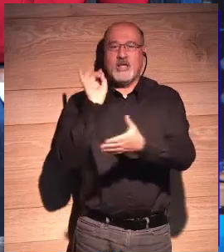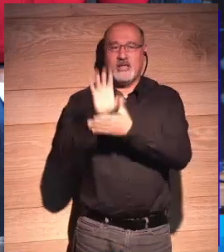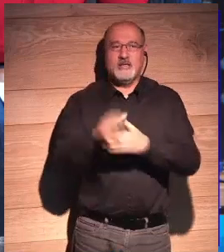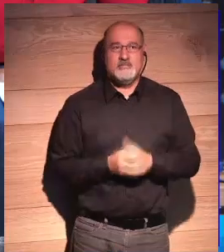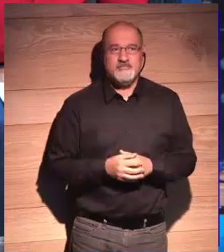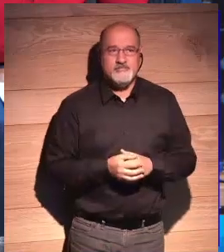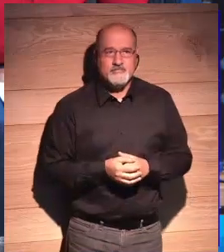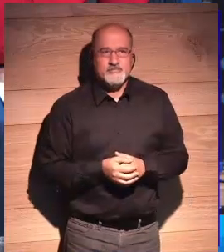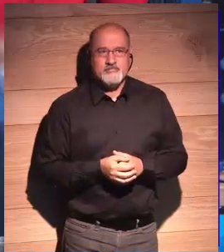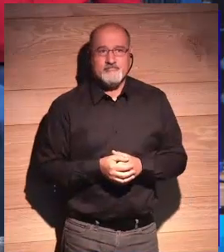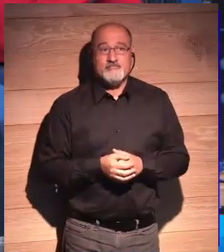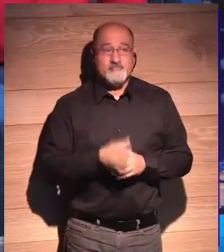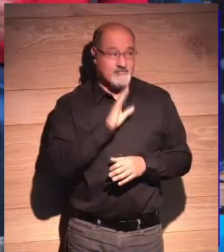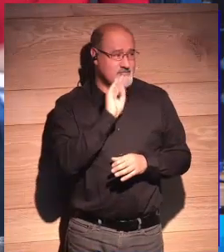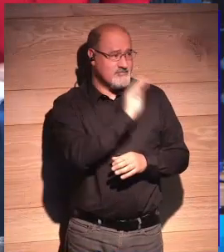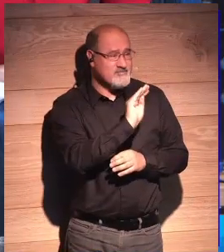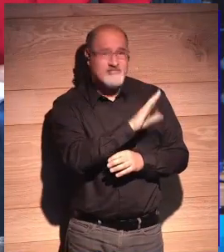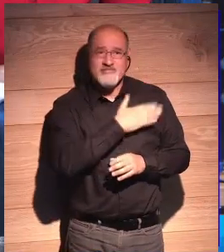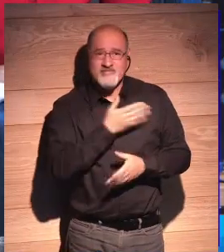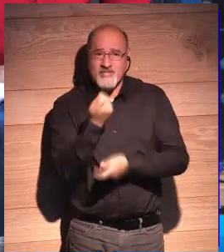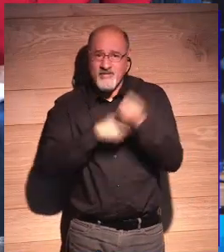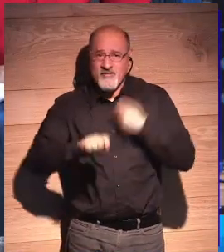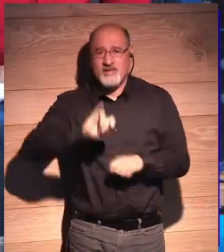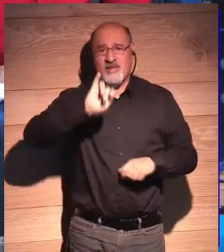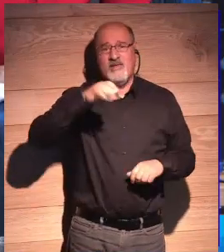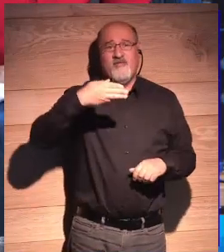in eBay? Is someone trying to resell those ties?